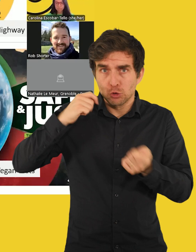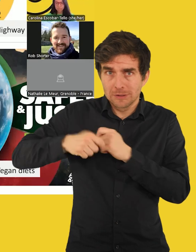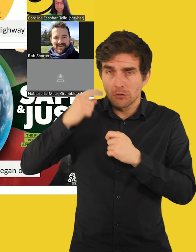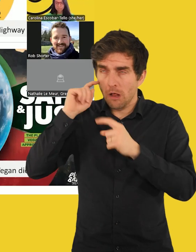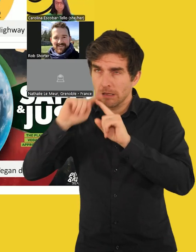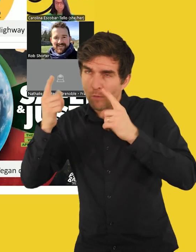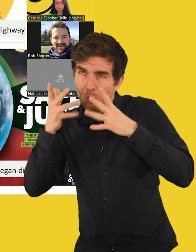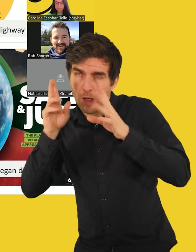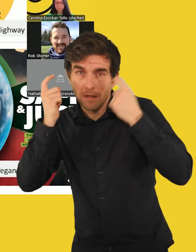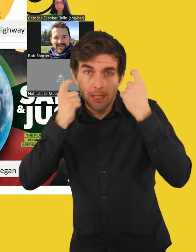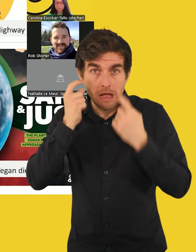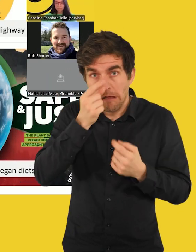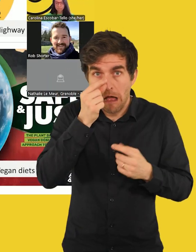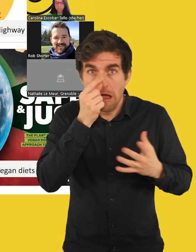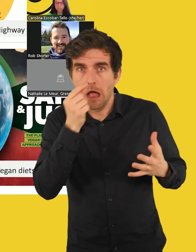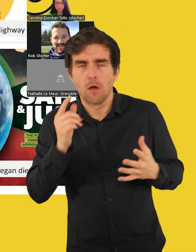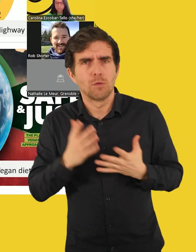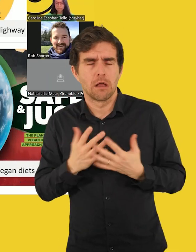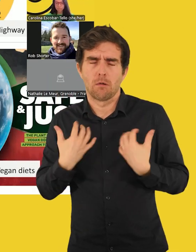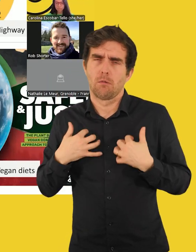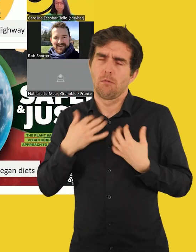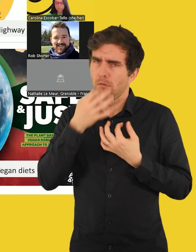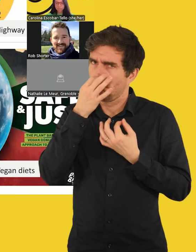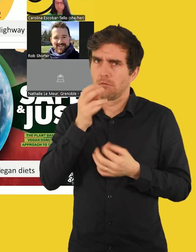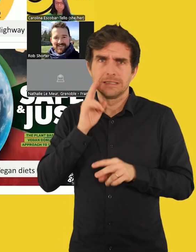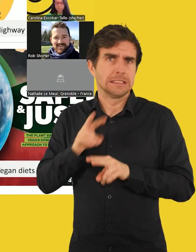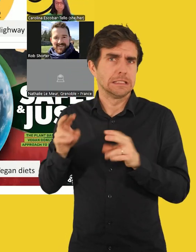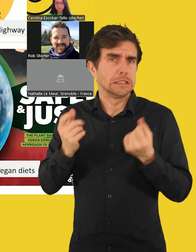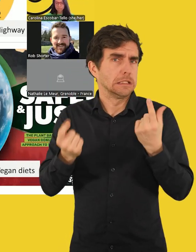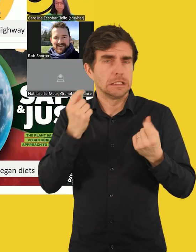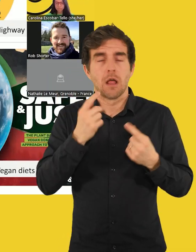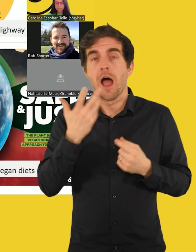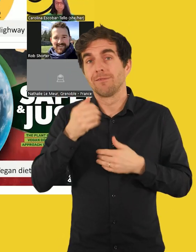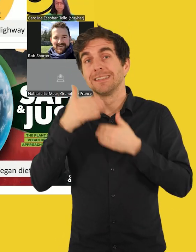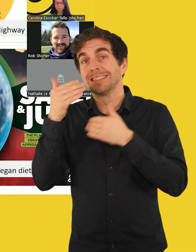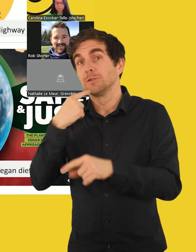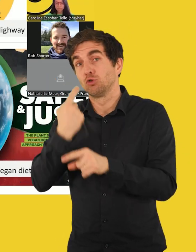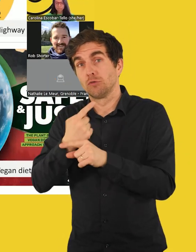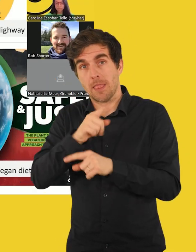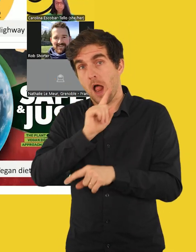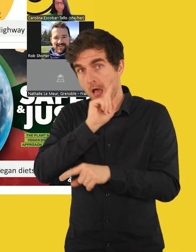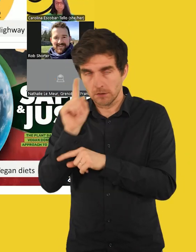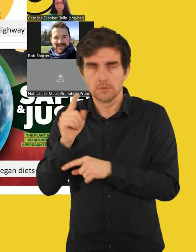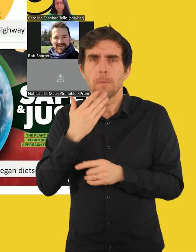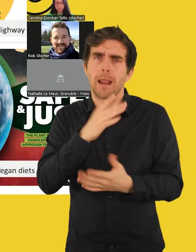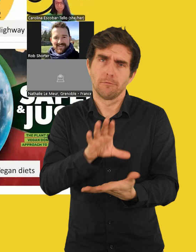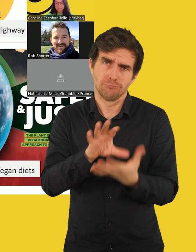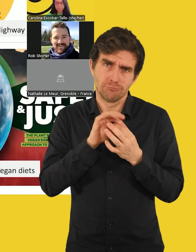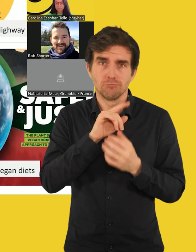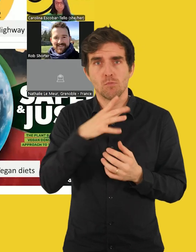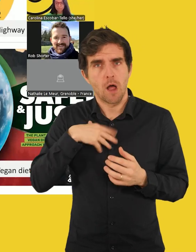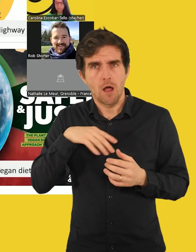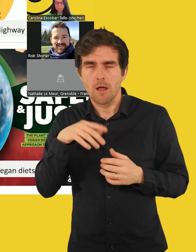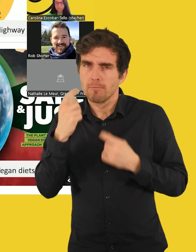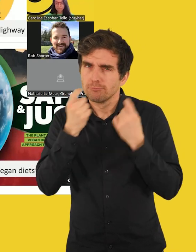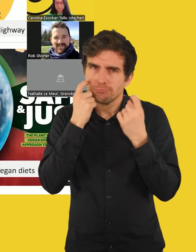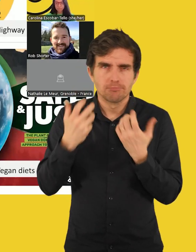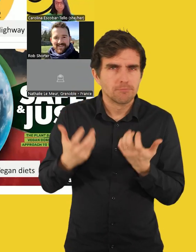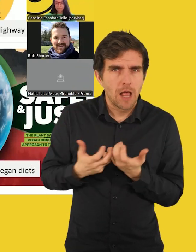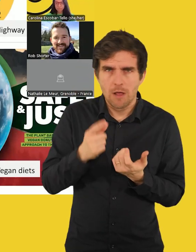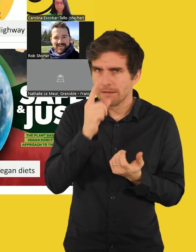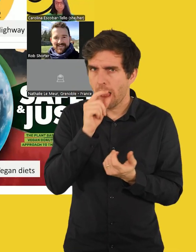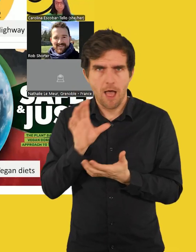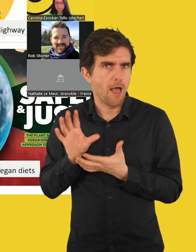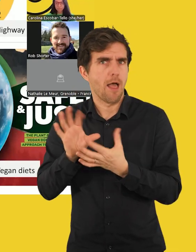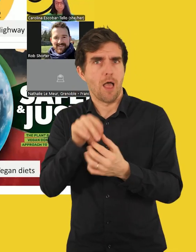area as a way of rethinking this? And it's been fascinating seeing what's emerging. Again, there's a session on this later today. Please do join if you